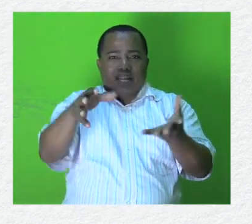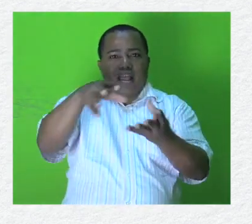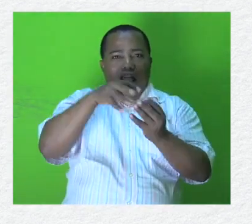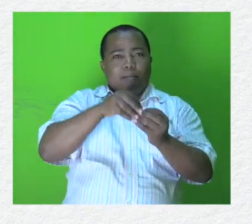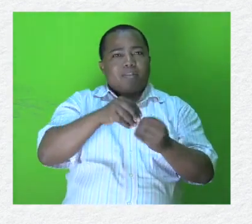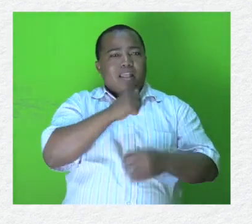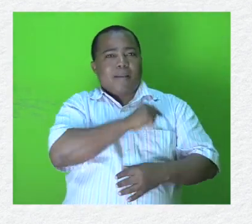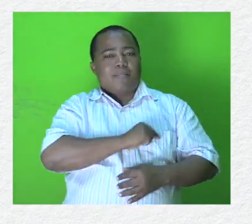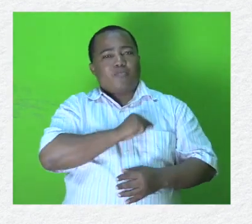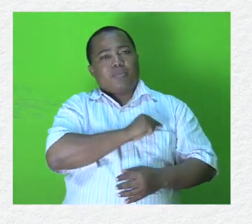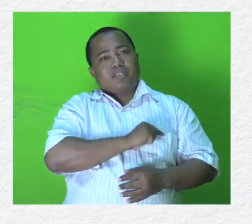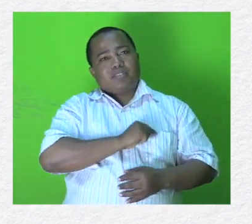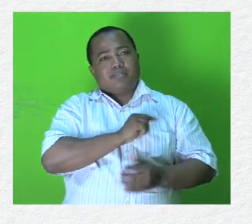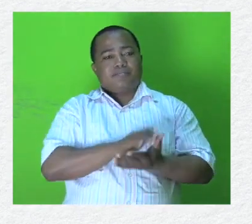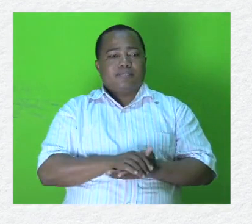and properties.